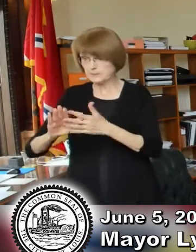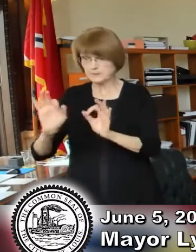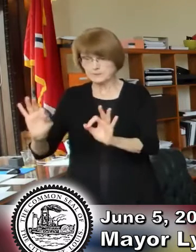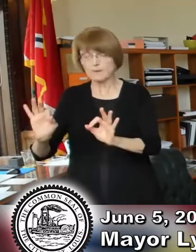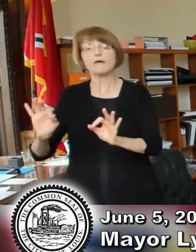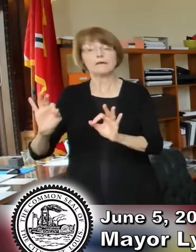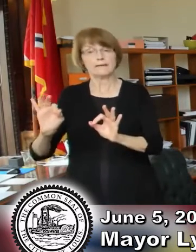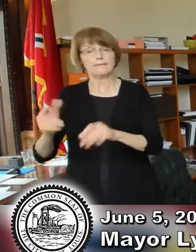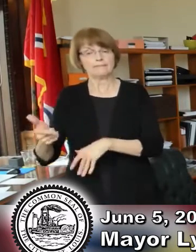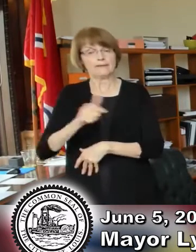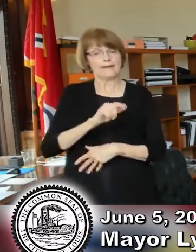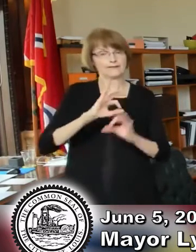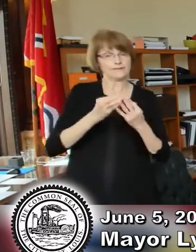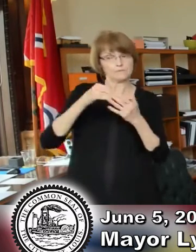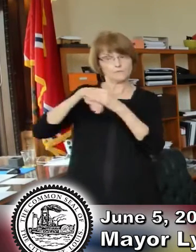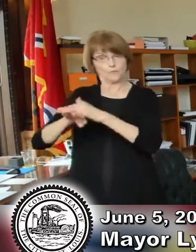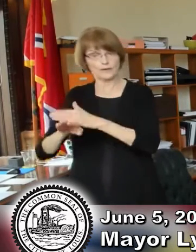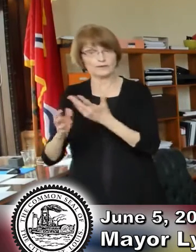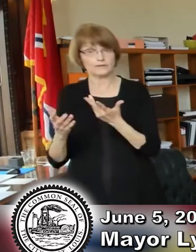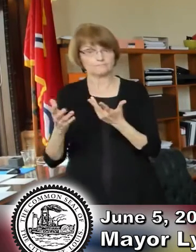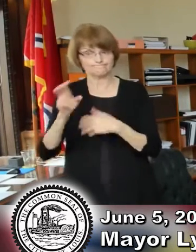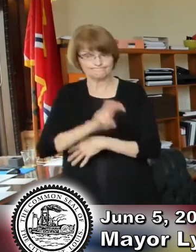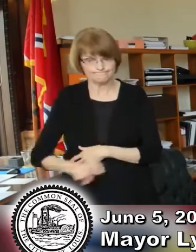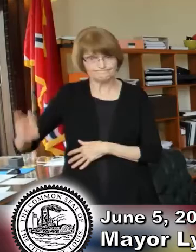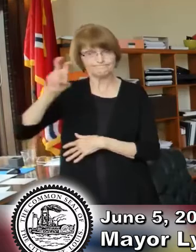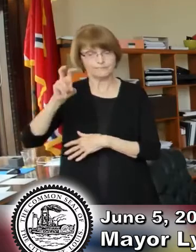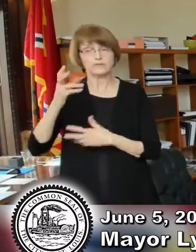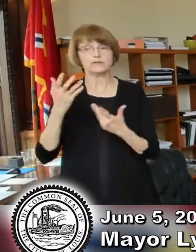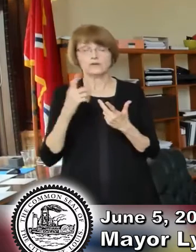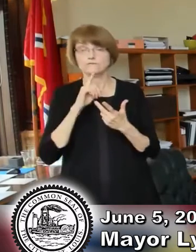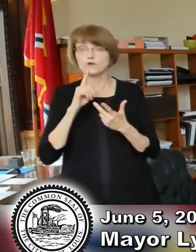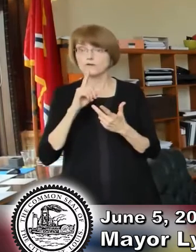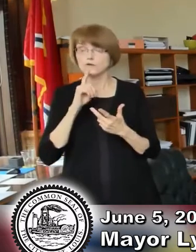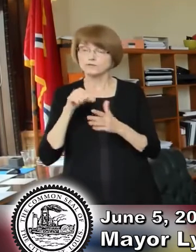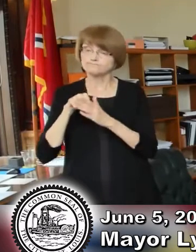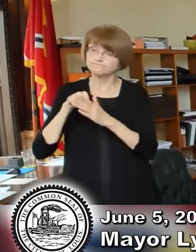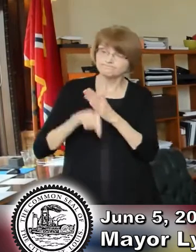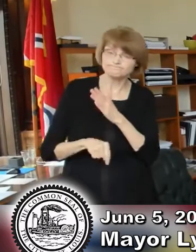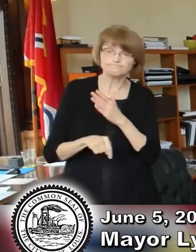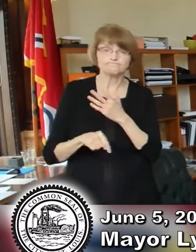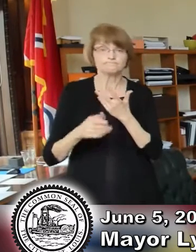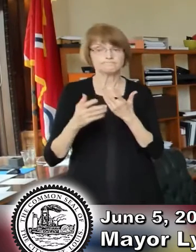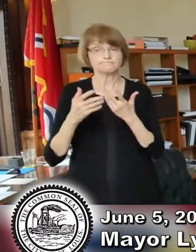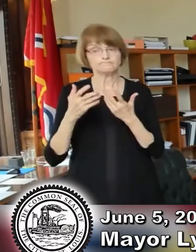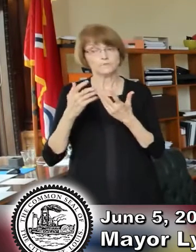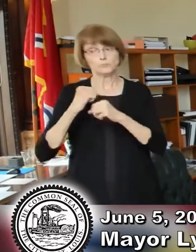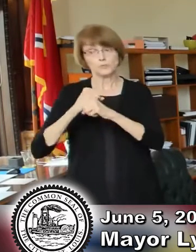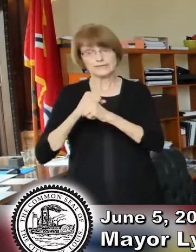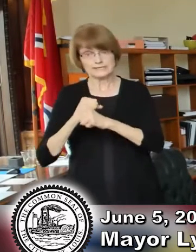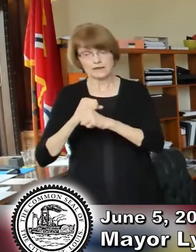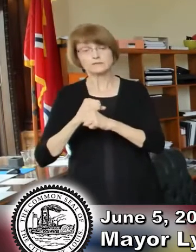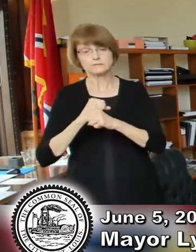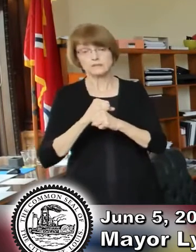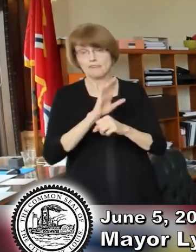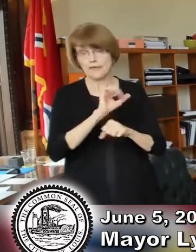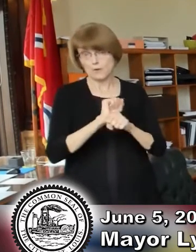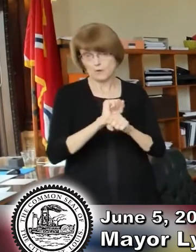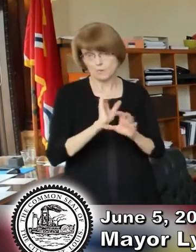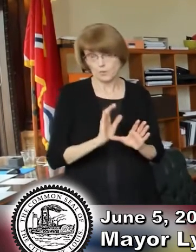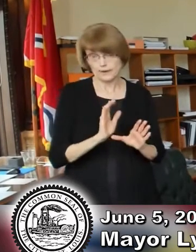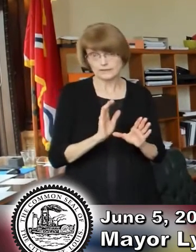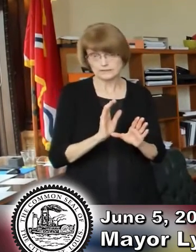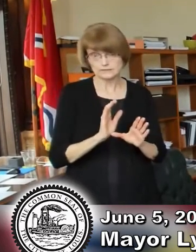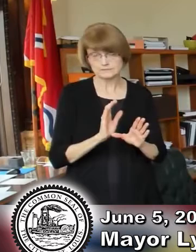group is able to go. So they're very extensive procedures, both for their employees and the screening of their employees,